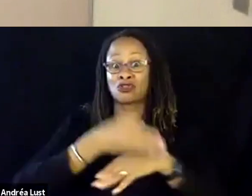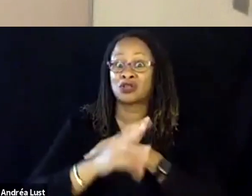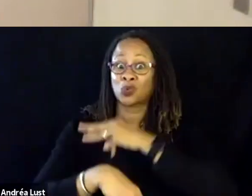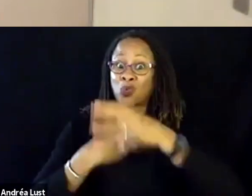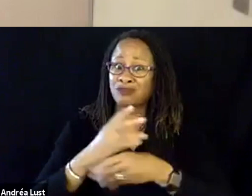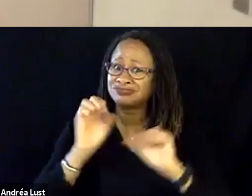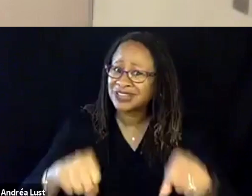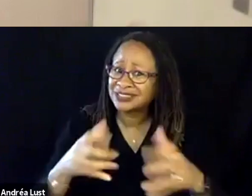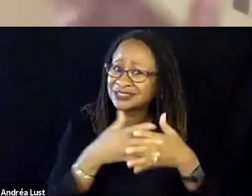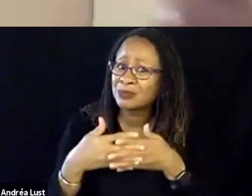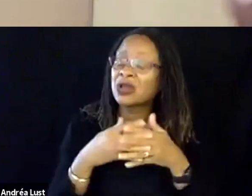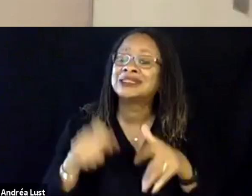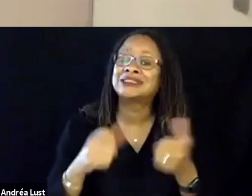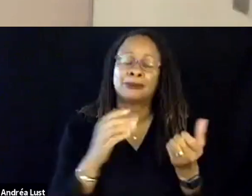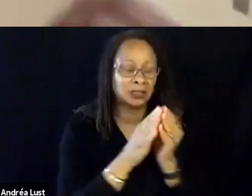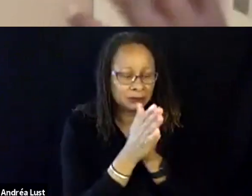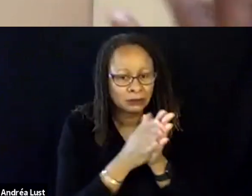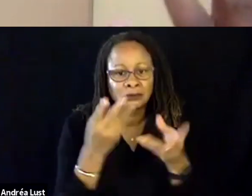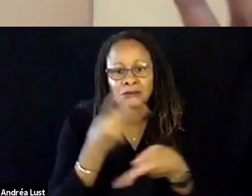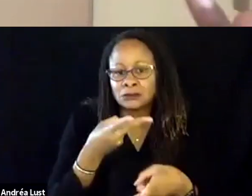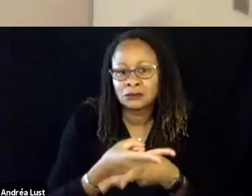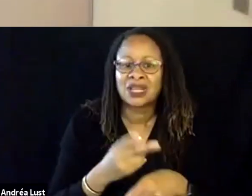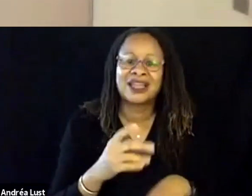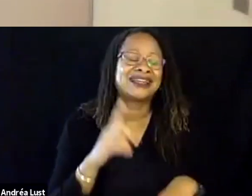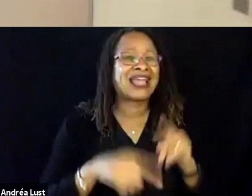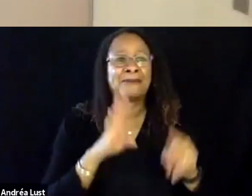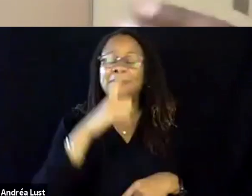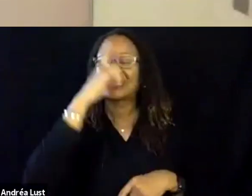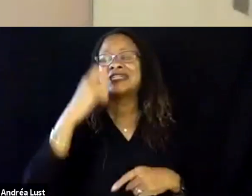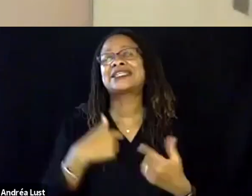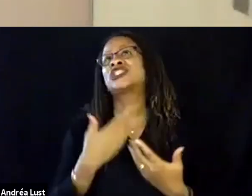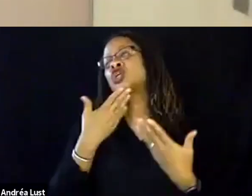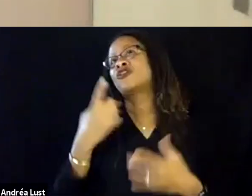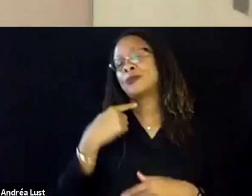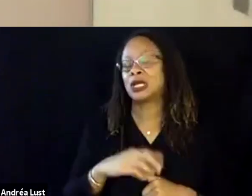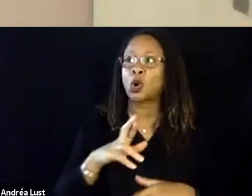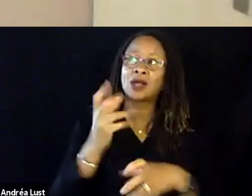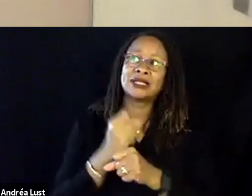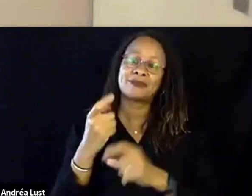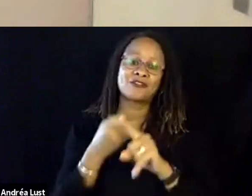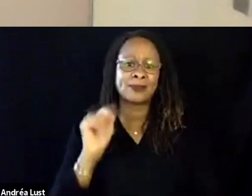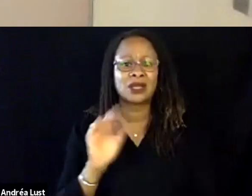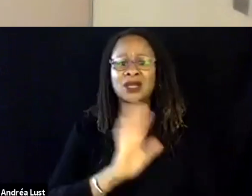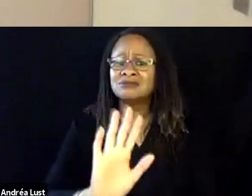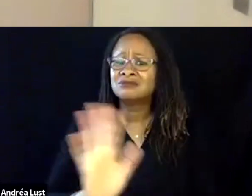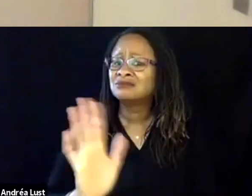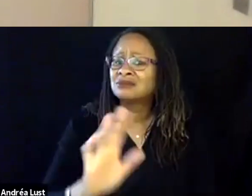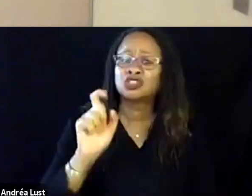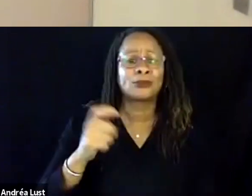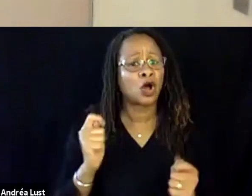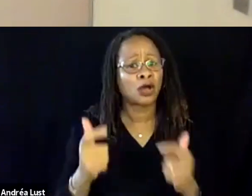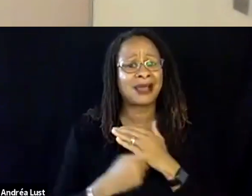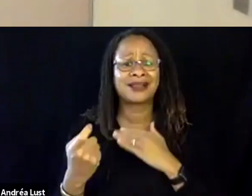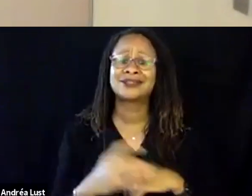can't be because it suits me or I'm gonna get something from it. It just should be automatic to say